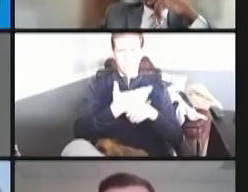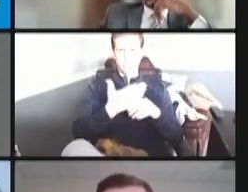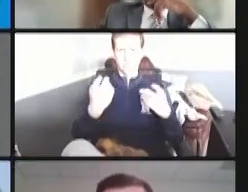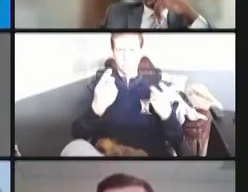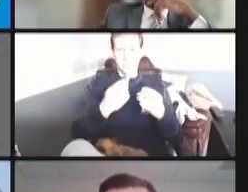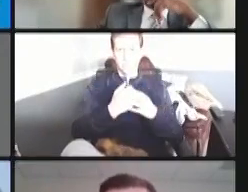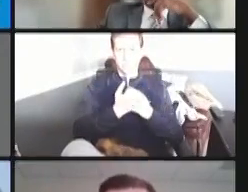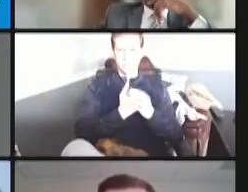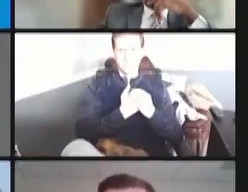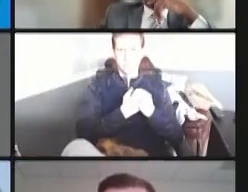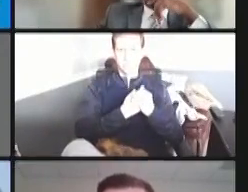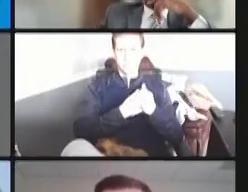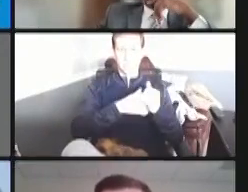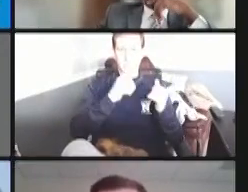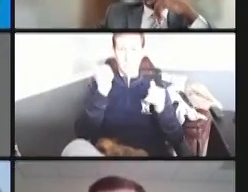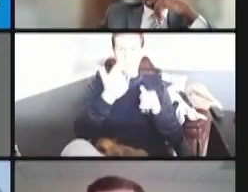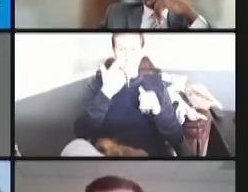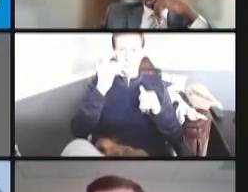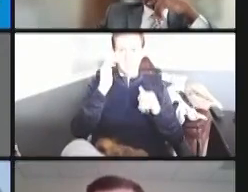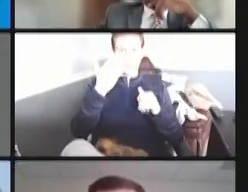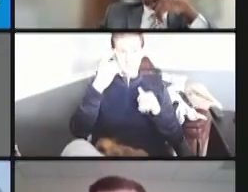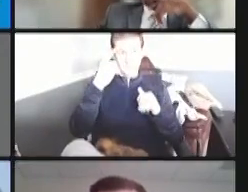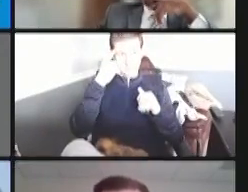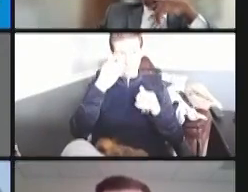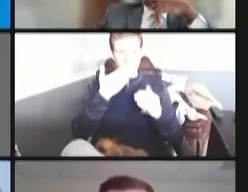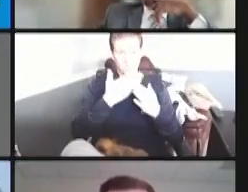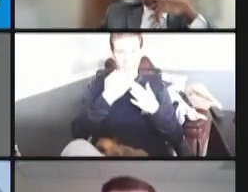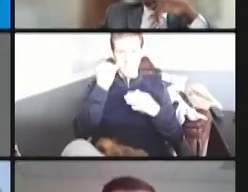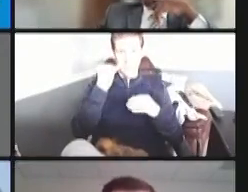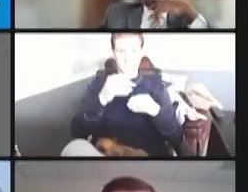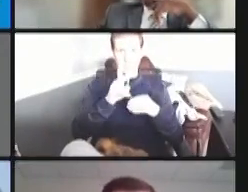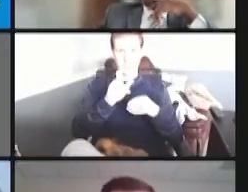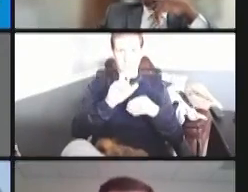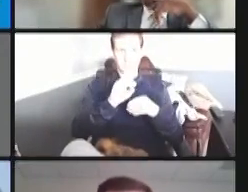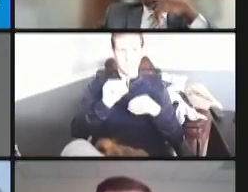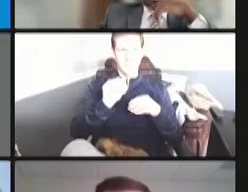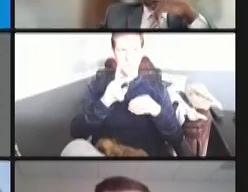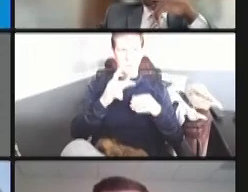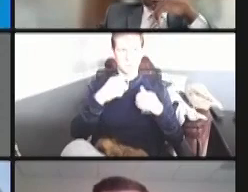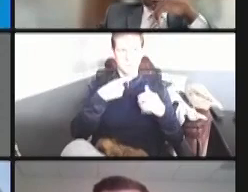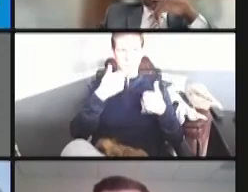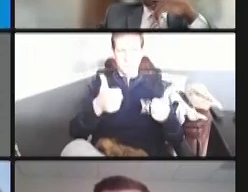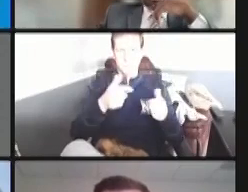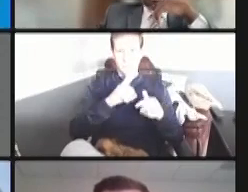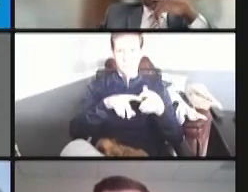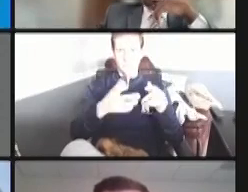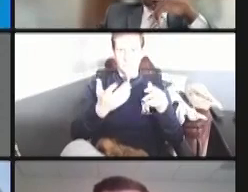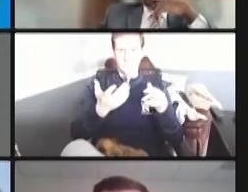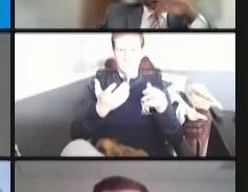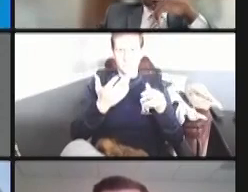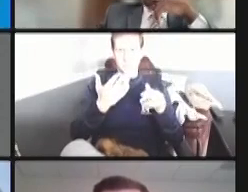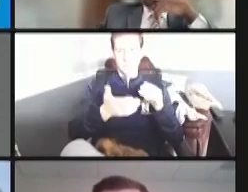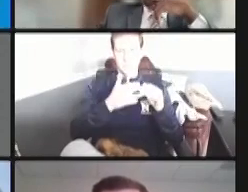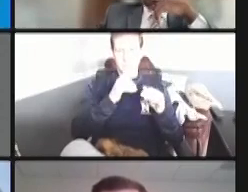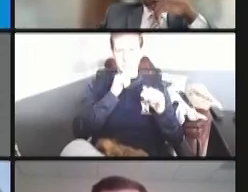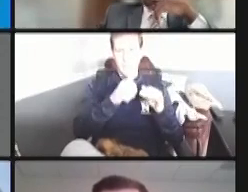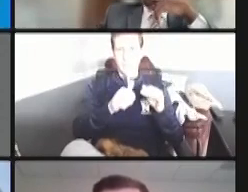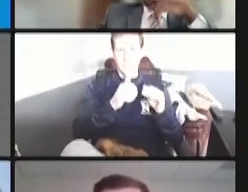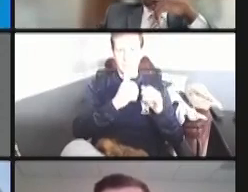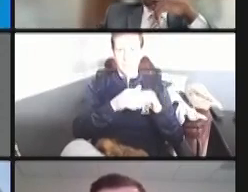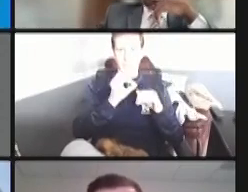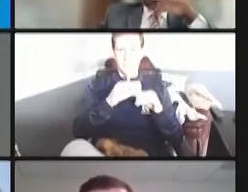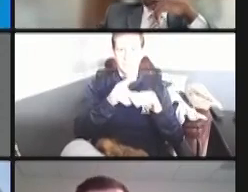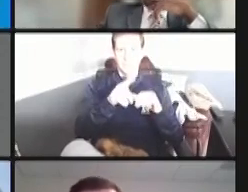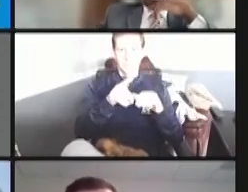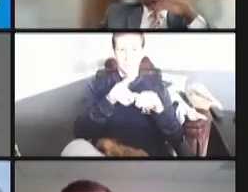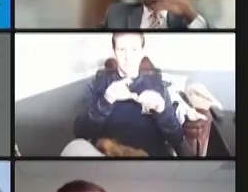like everybody seemed to think it was a good idea. Kelly and Mark said thumbs up, but might not pass muster if you were to